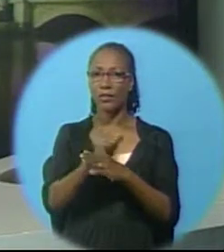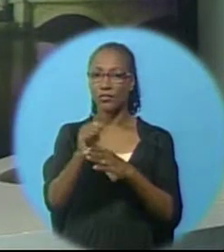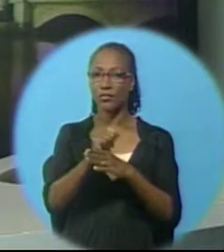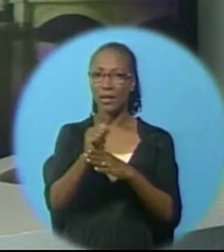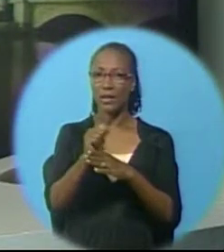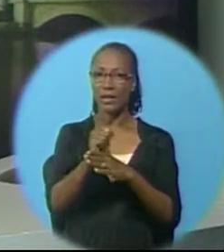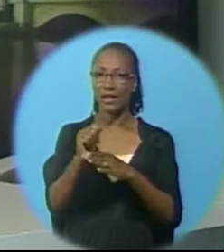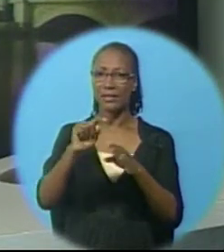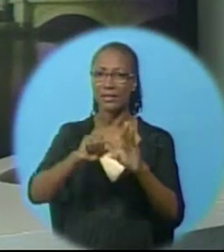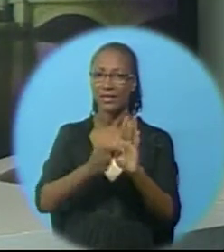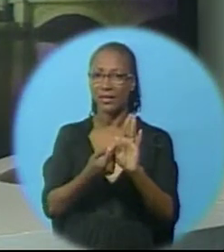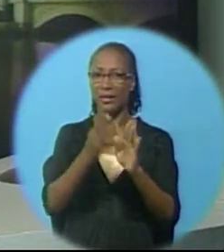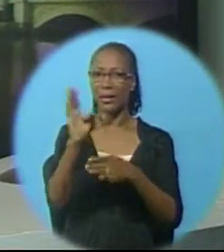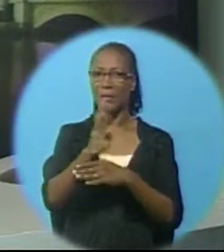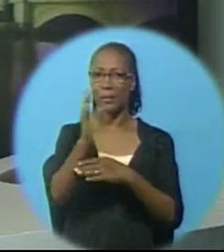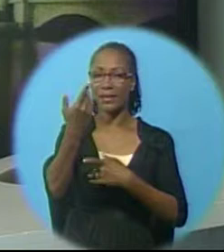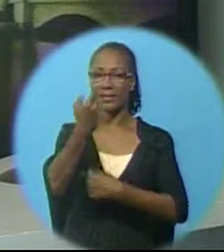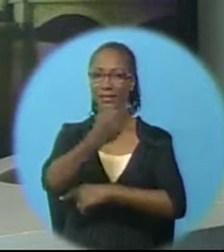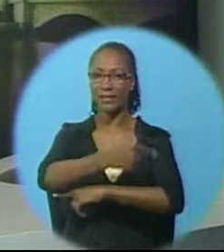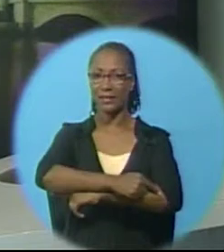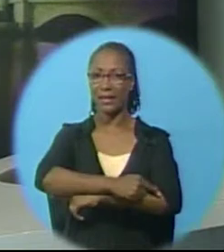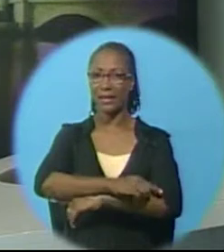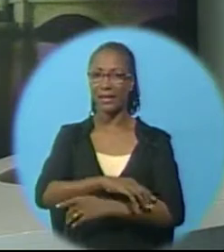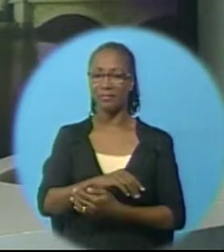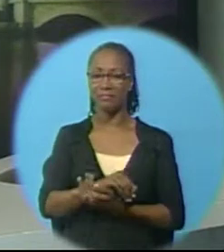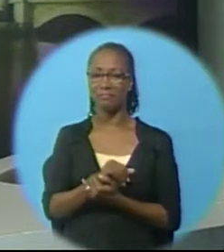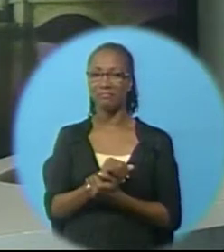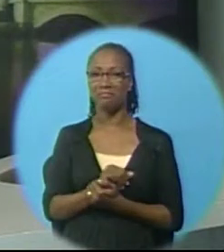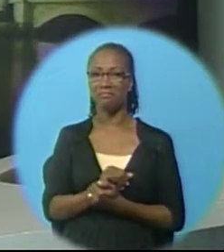off in Barbados today. Marsha Boyce reports.